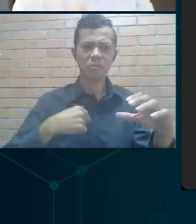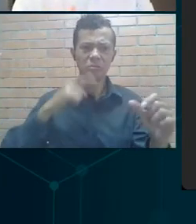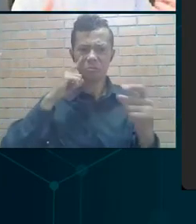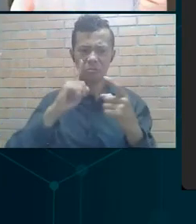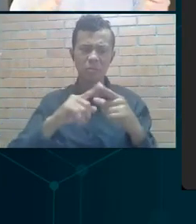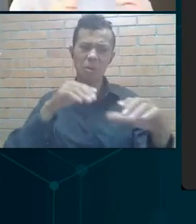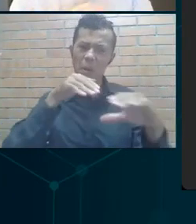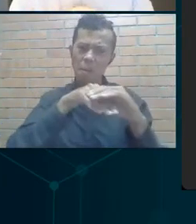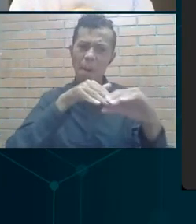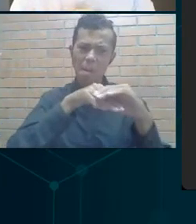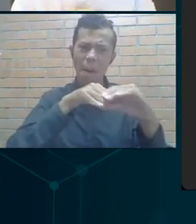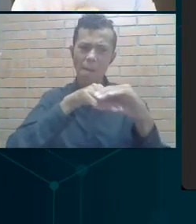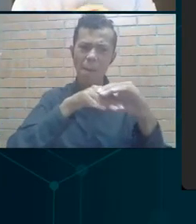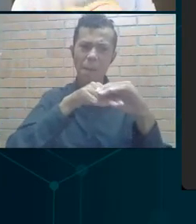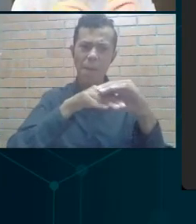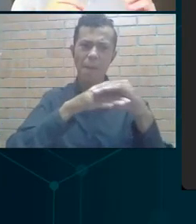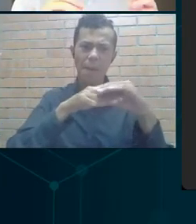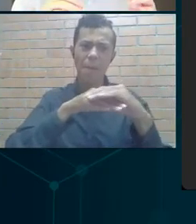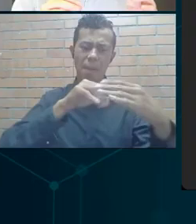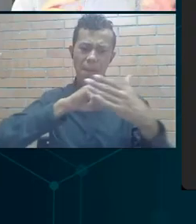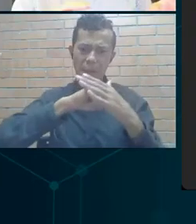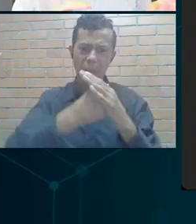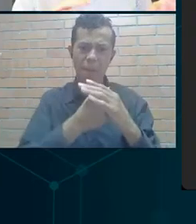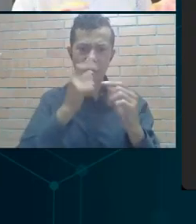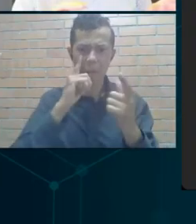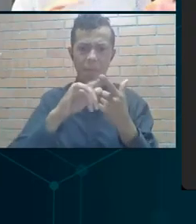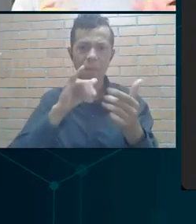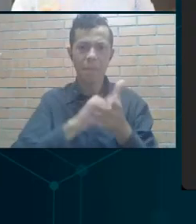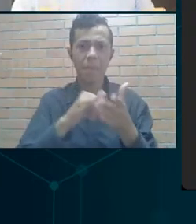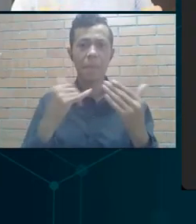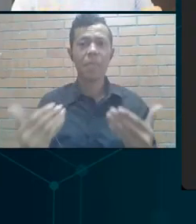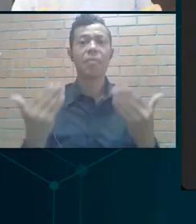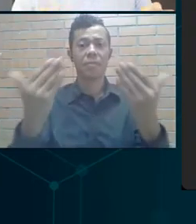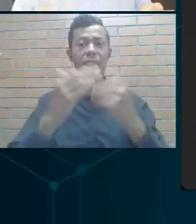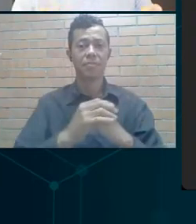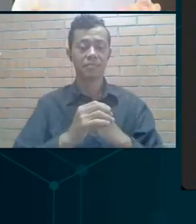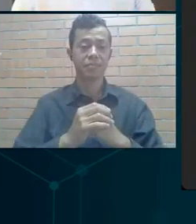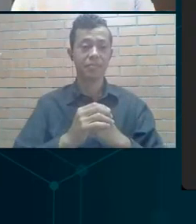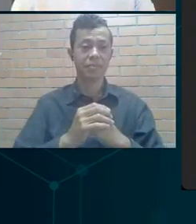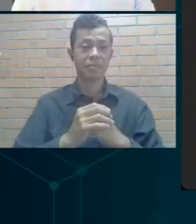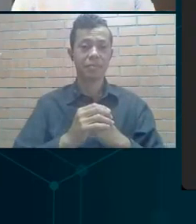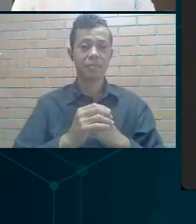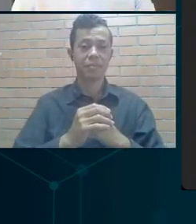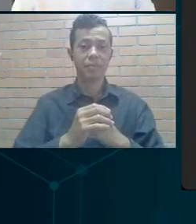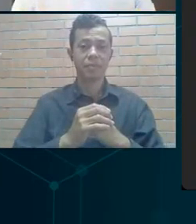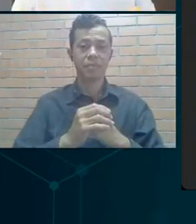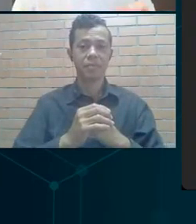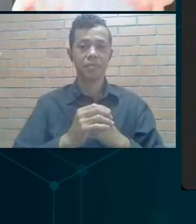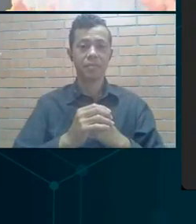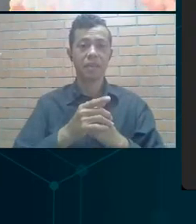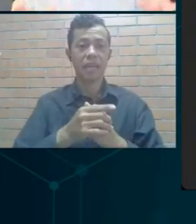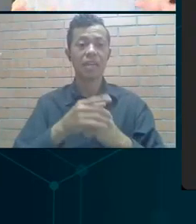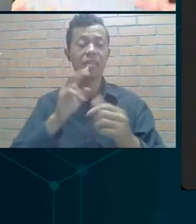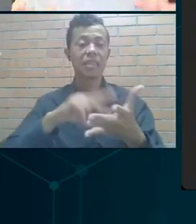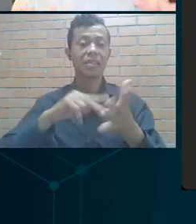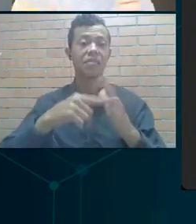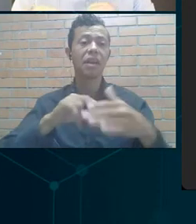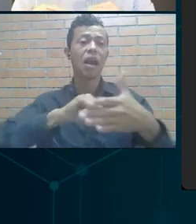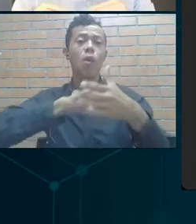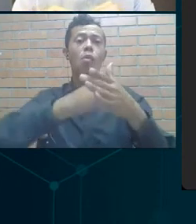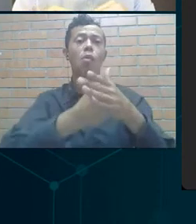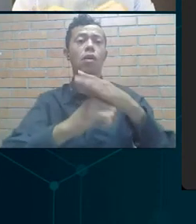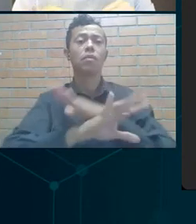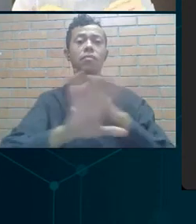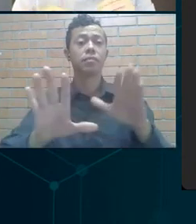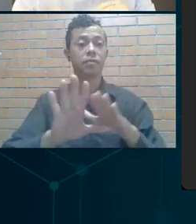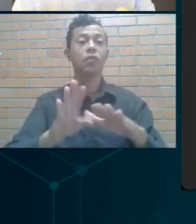as I mentioned earlier, is that it is not just storage and computation. This is how it started. And